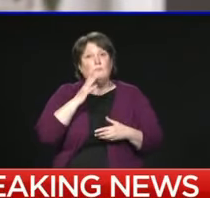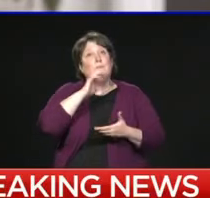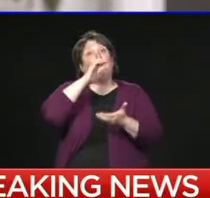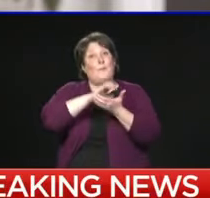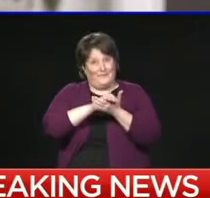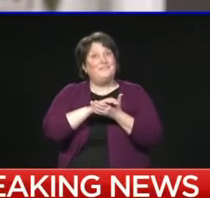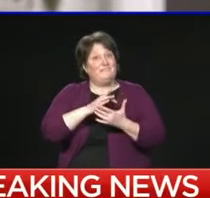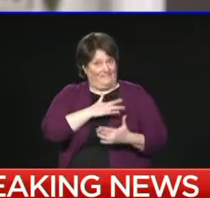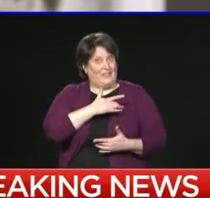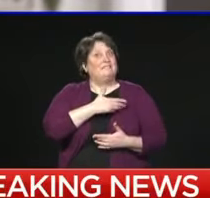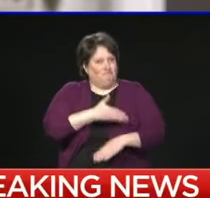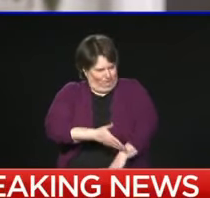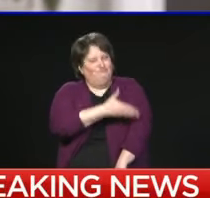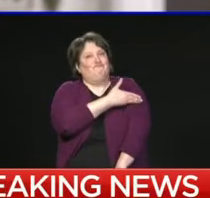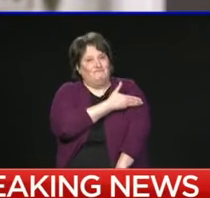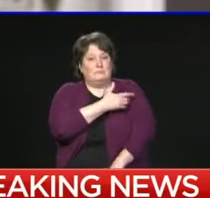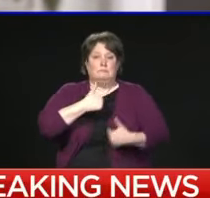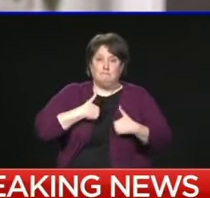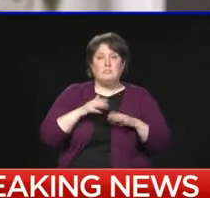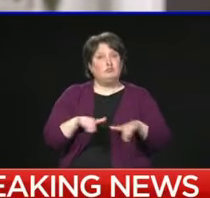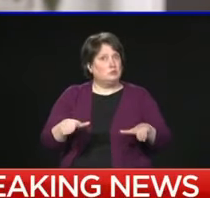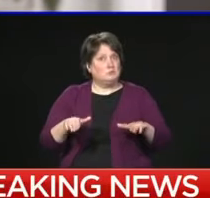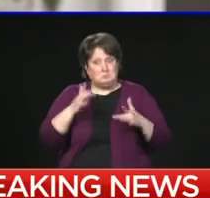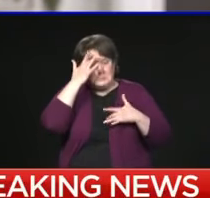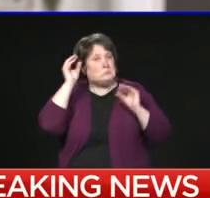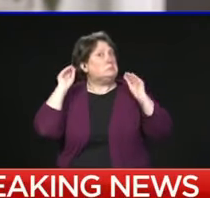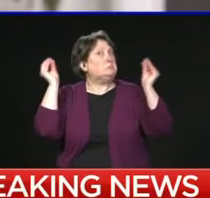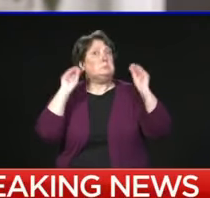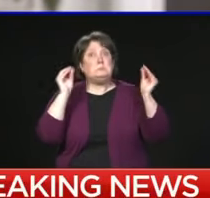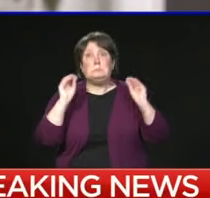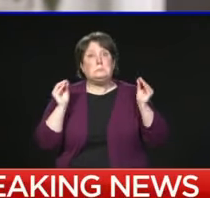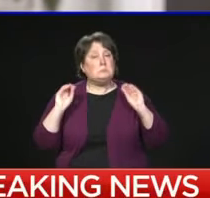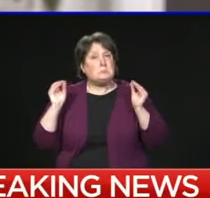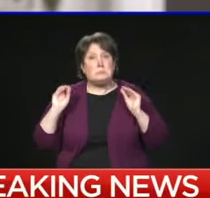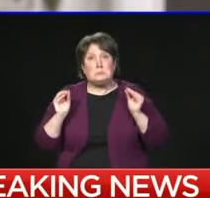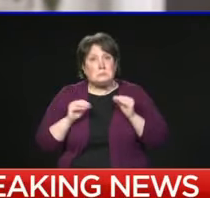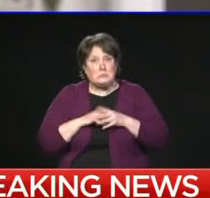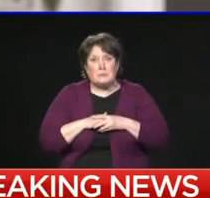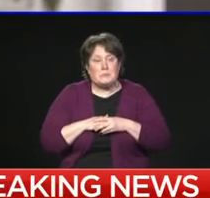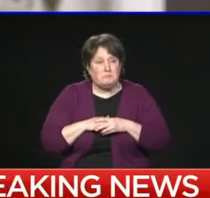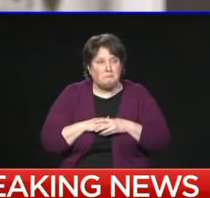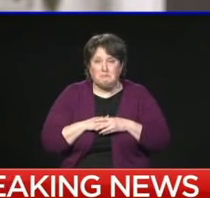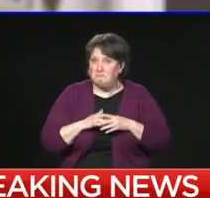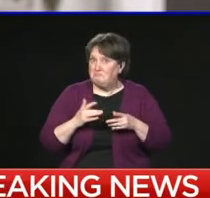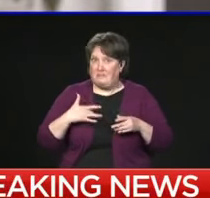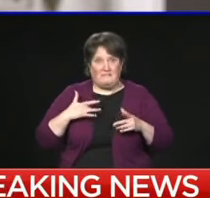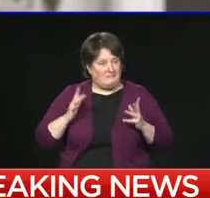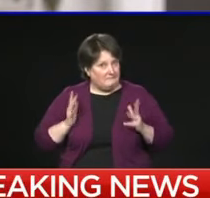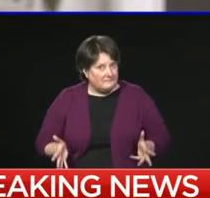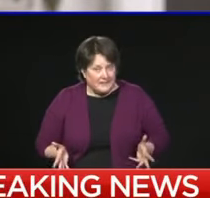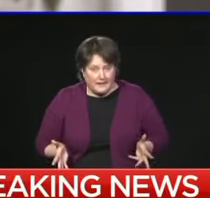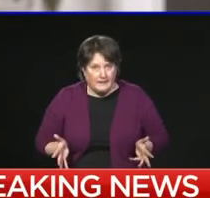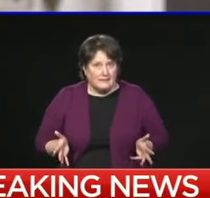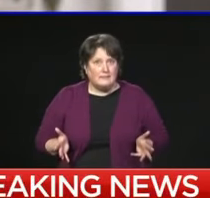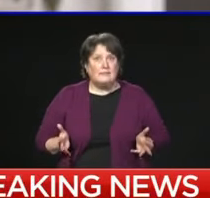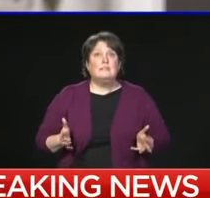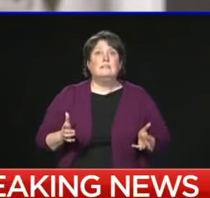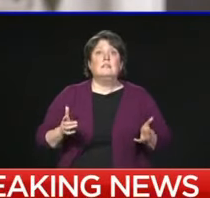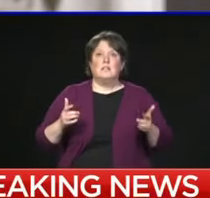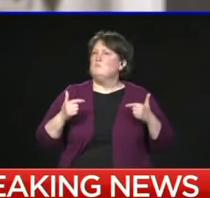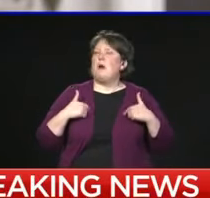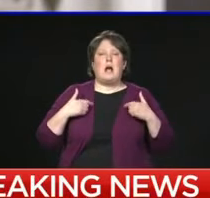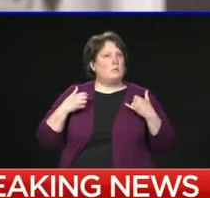still having symptoms? Thank you for your questions. Sophie's feeling much, much better, and the children and I still have